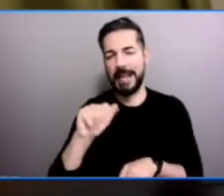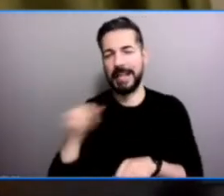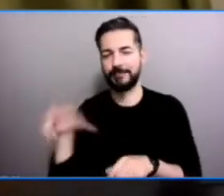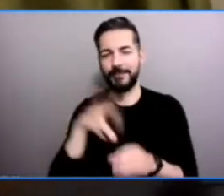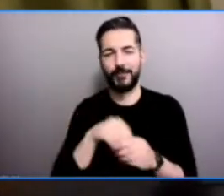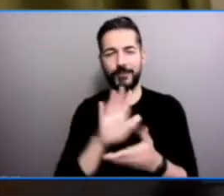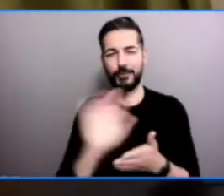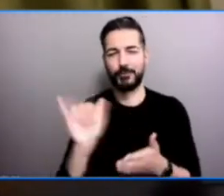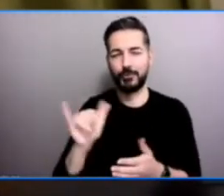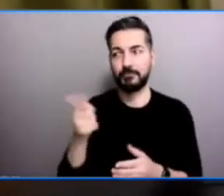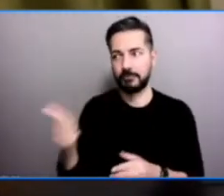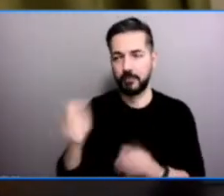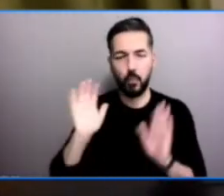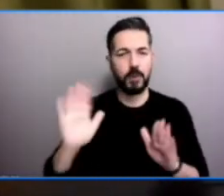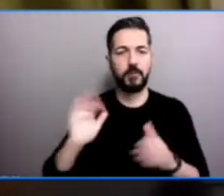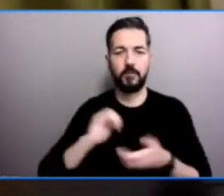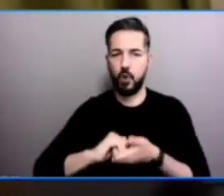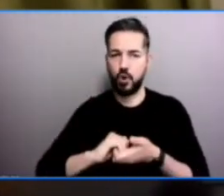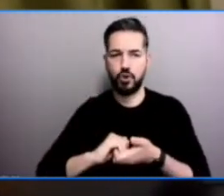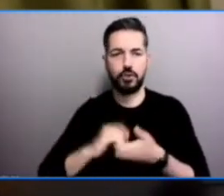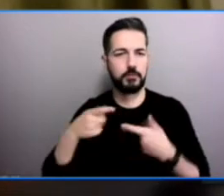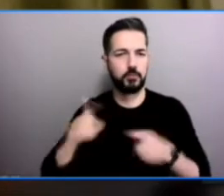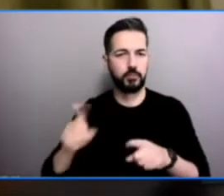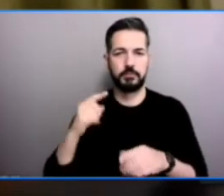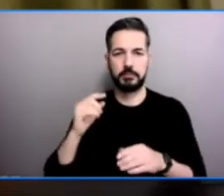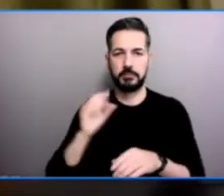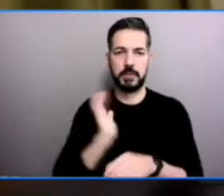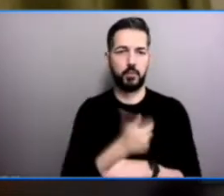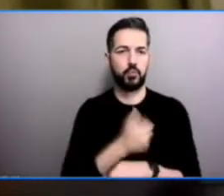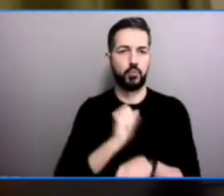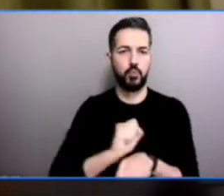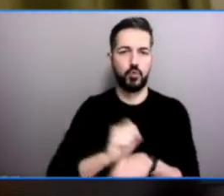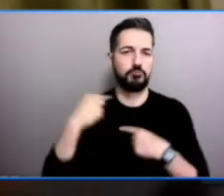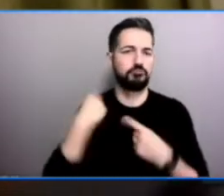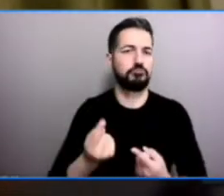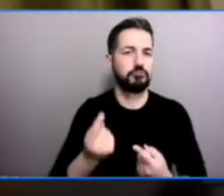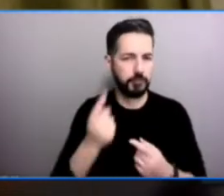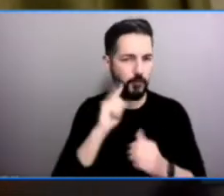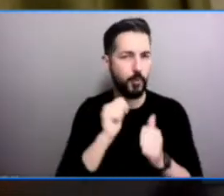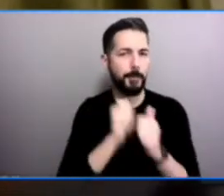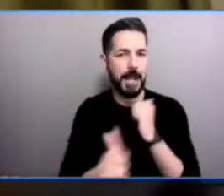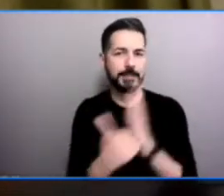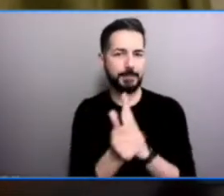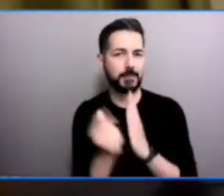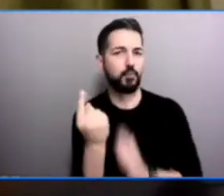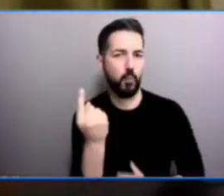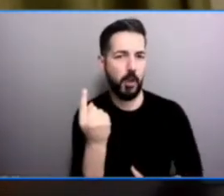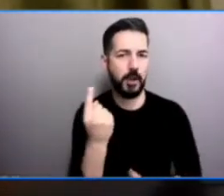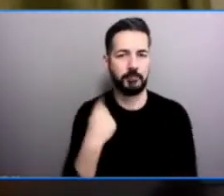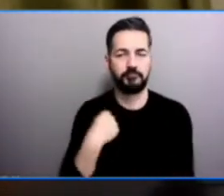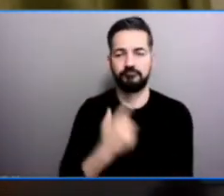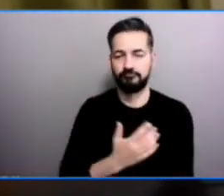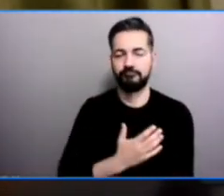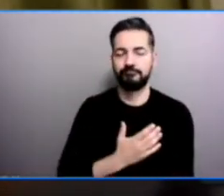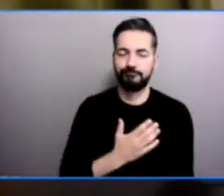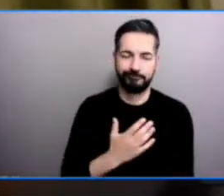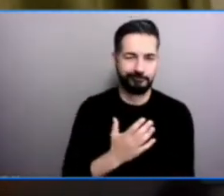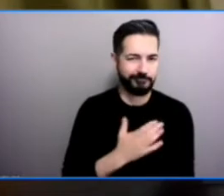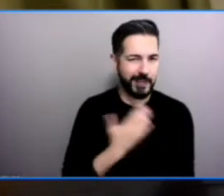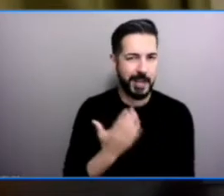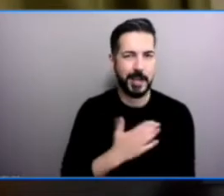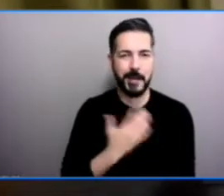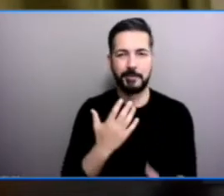huge difference with payday loans. Those are two huge accomplishments that we got done here in